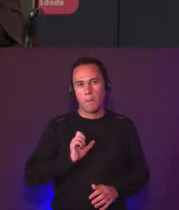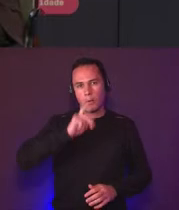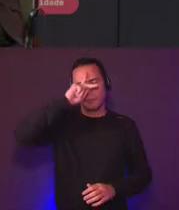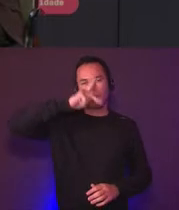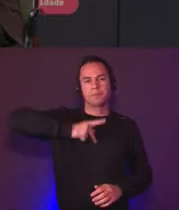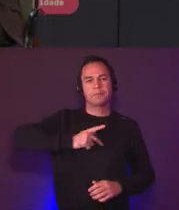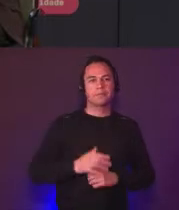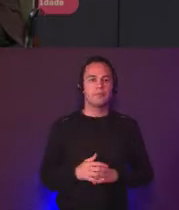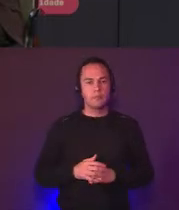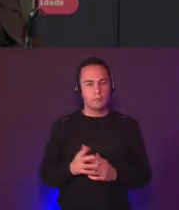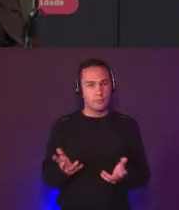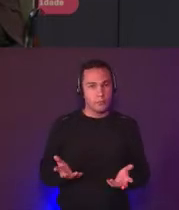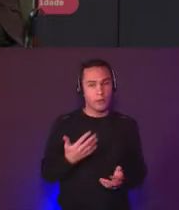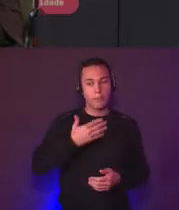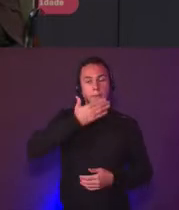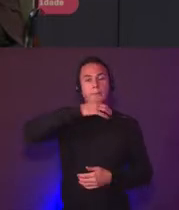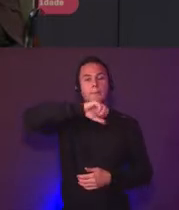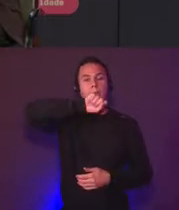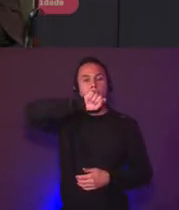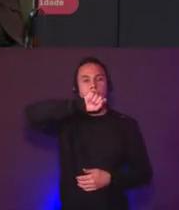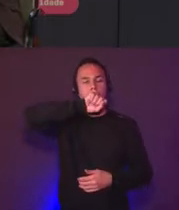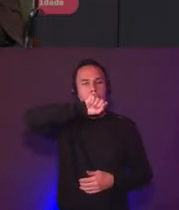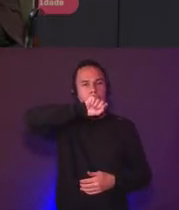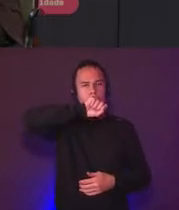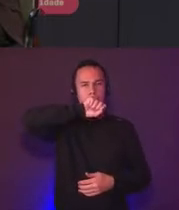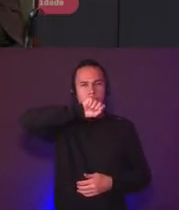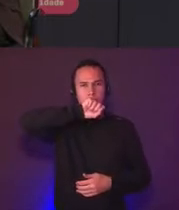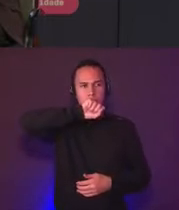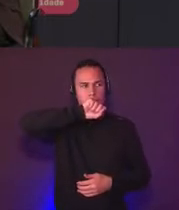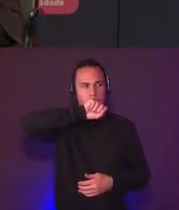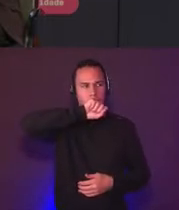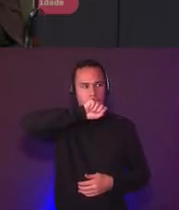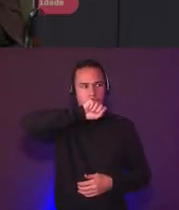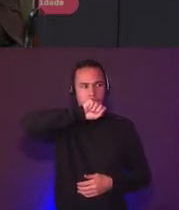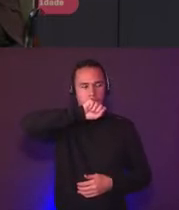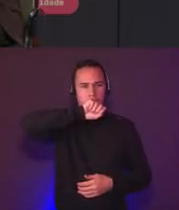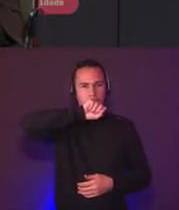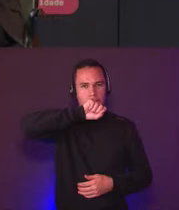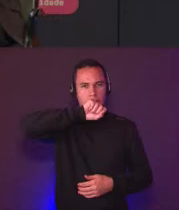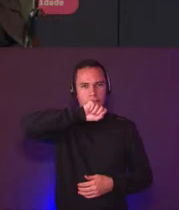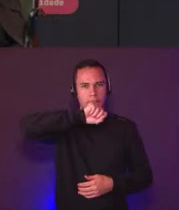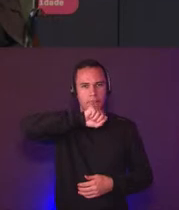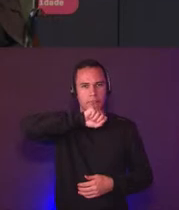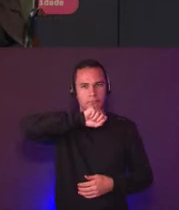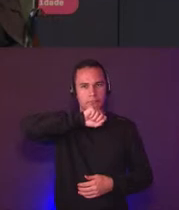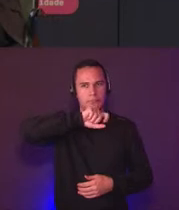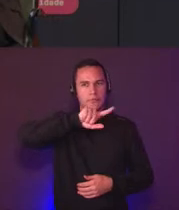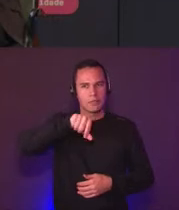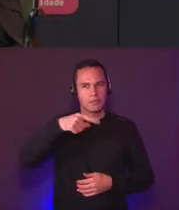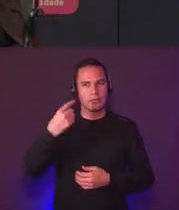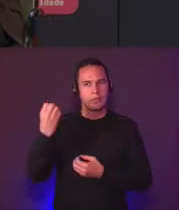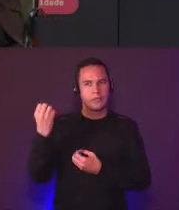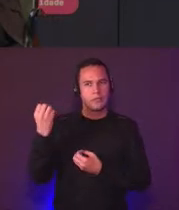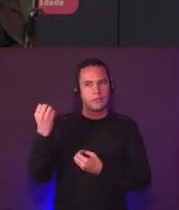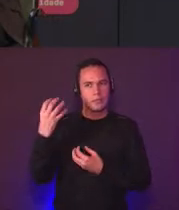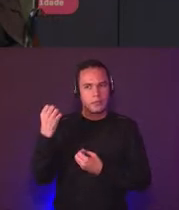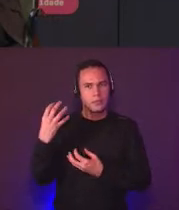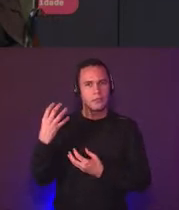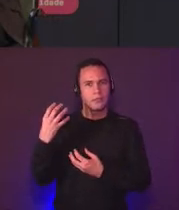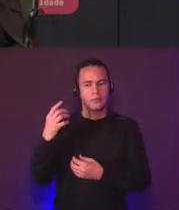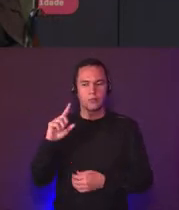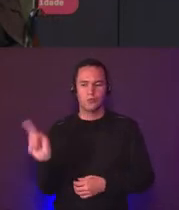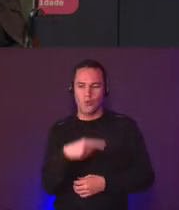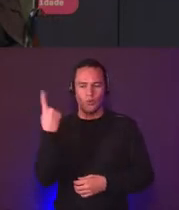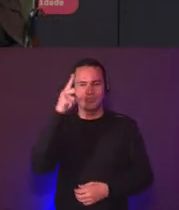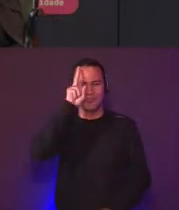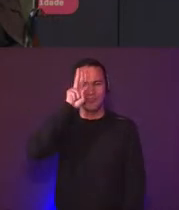my dad was really adamant about teaching me and my sisters about our family history, and he and my mother took lots